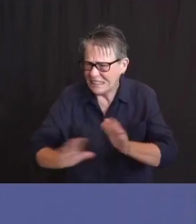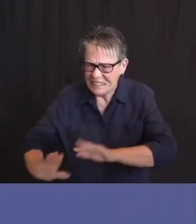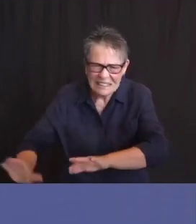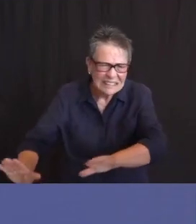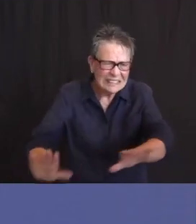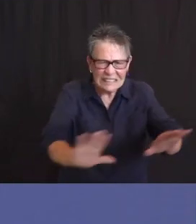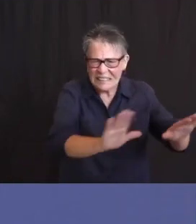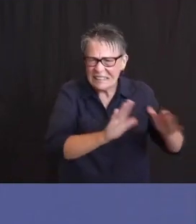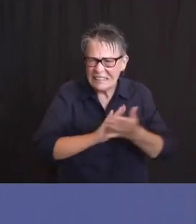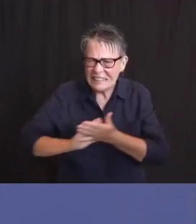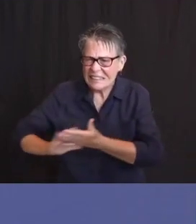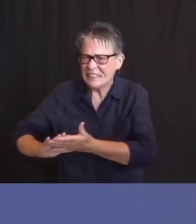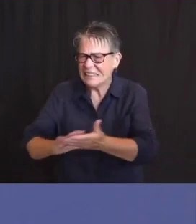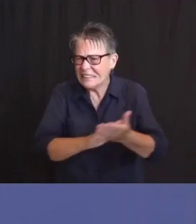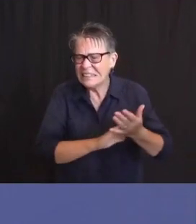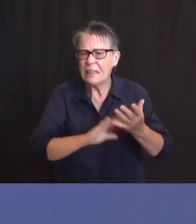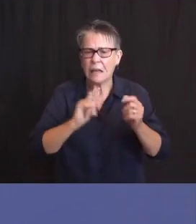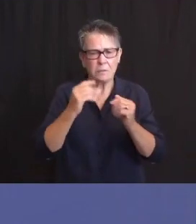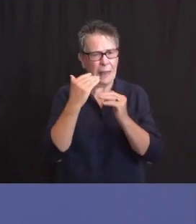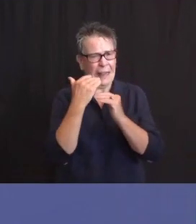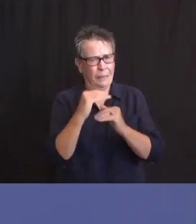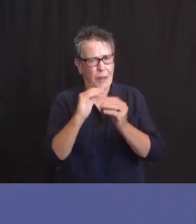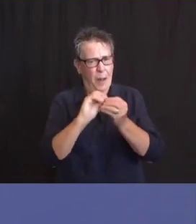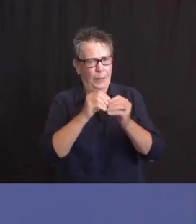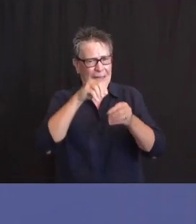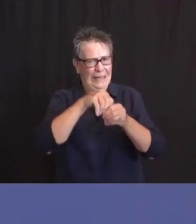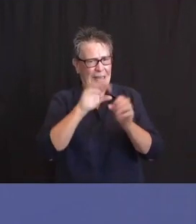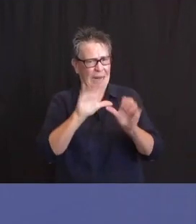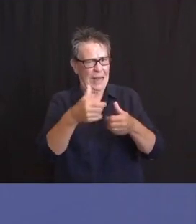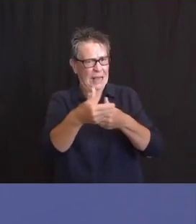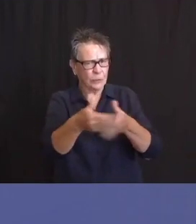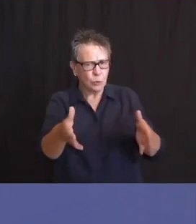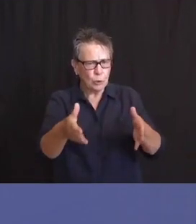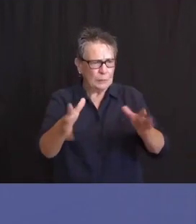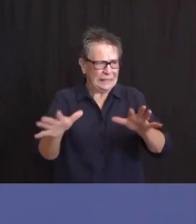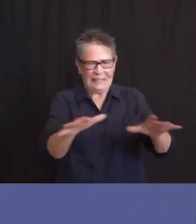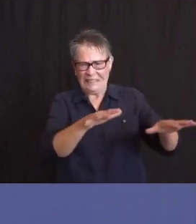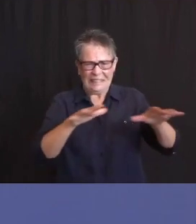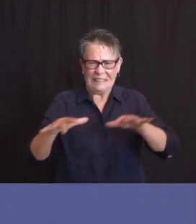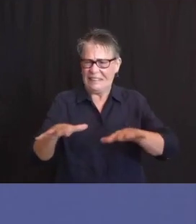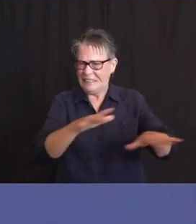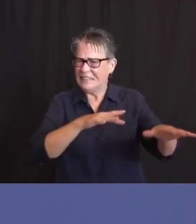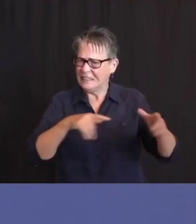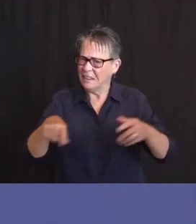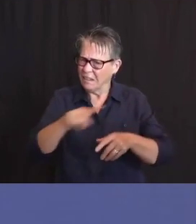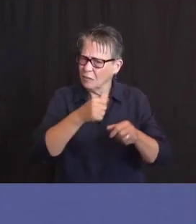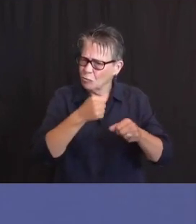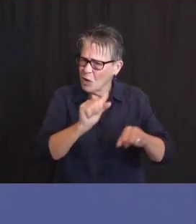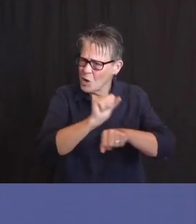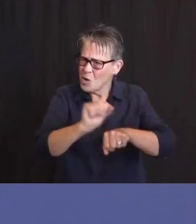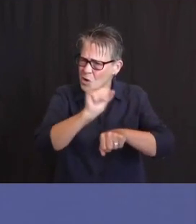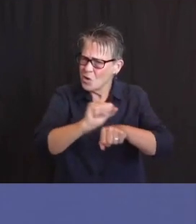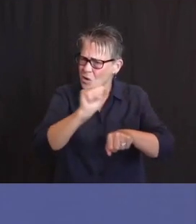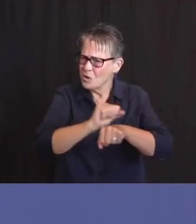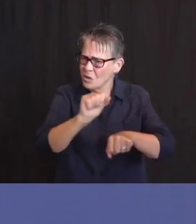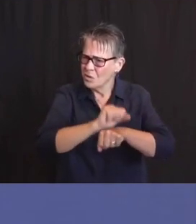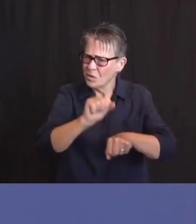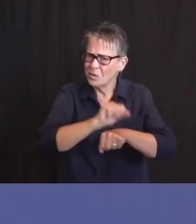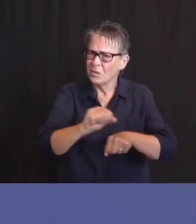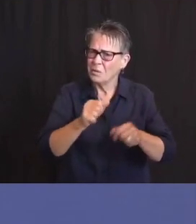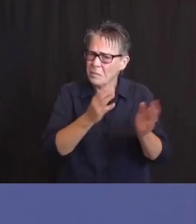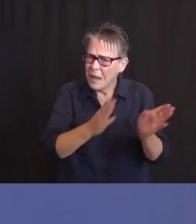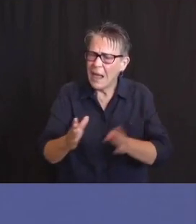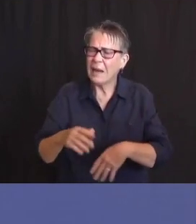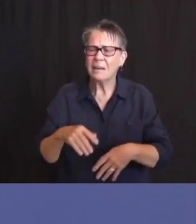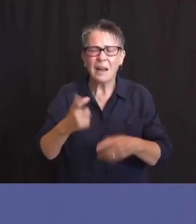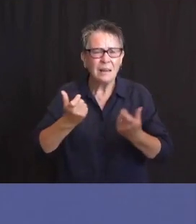capacity. However they get there in that district depends on the district, because, as I've said, there's no two districts alike. But